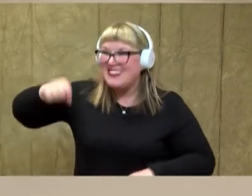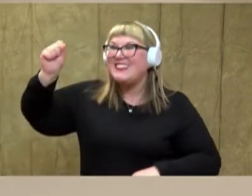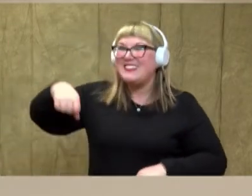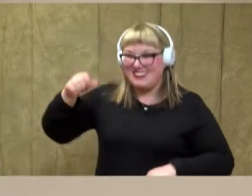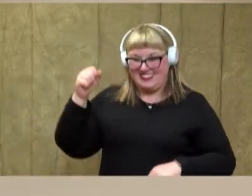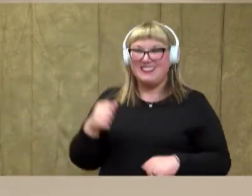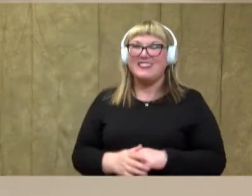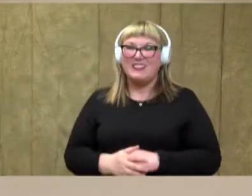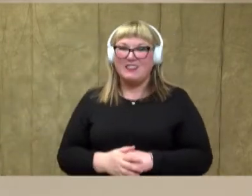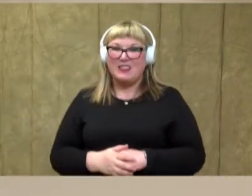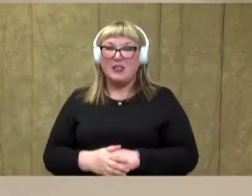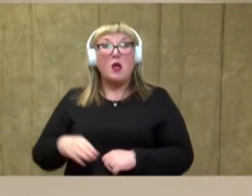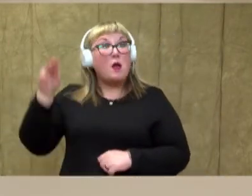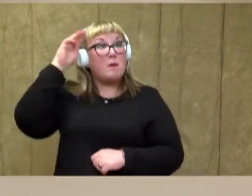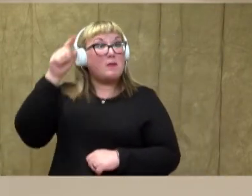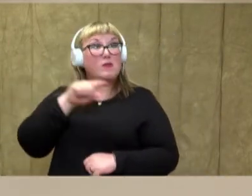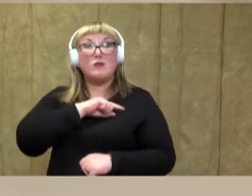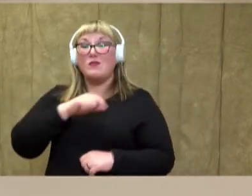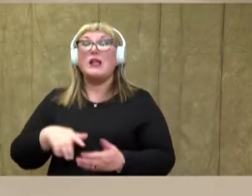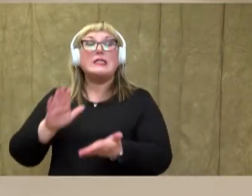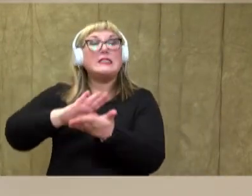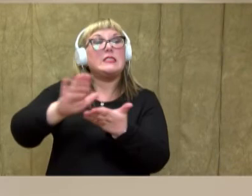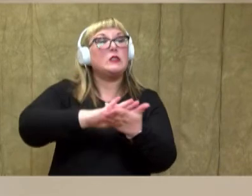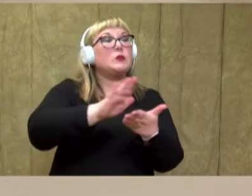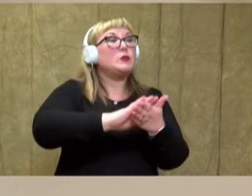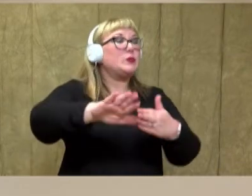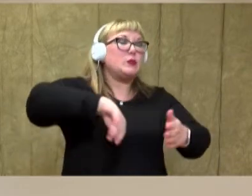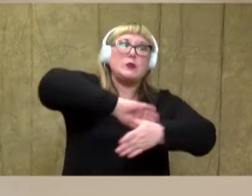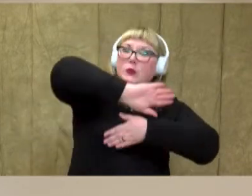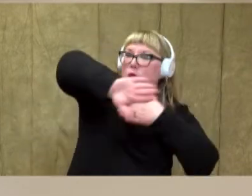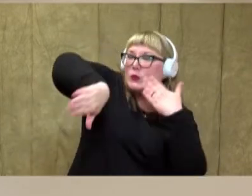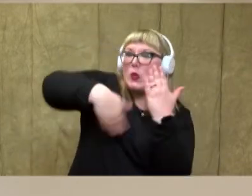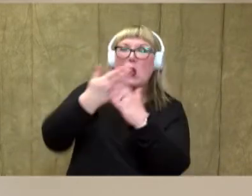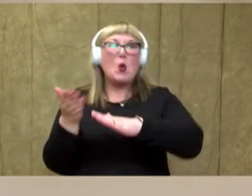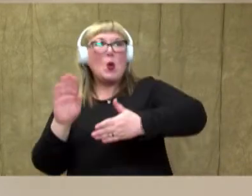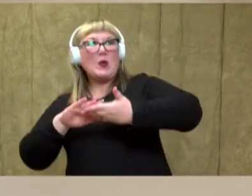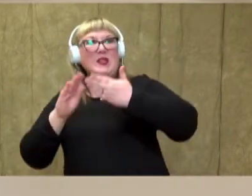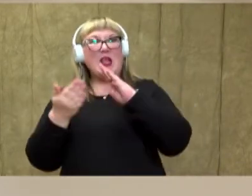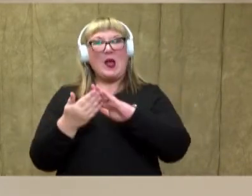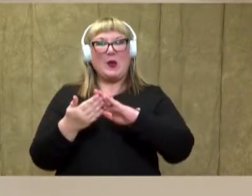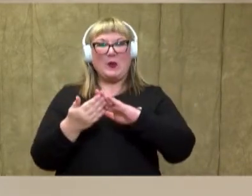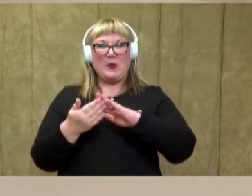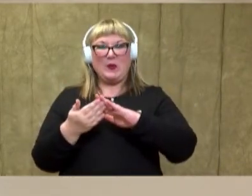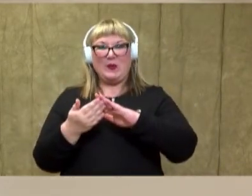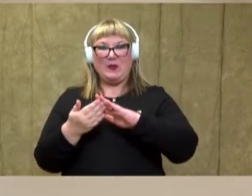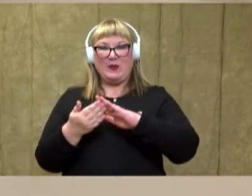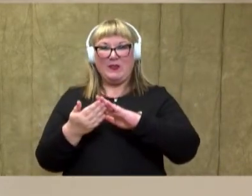Yes, Mr. Gilly has cleaned up the whole town.